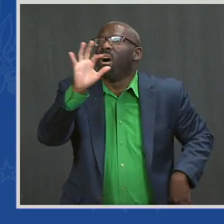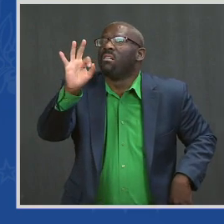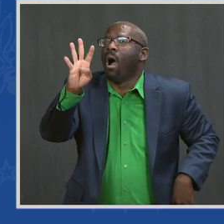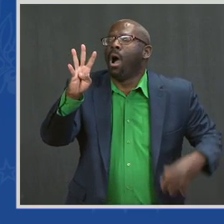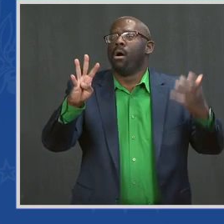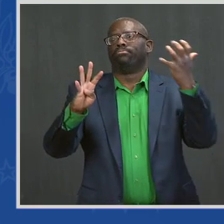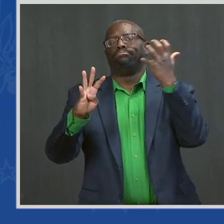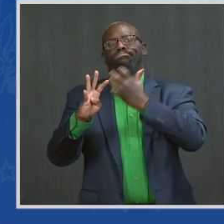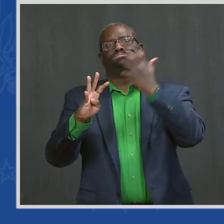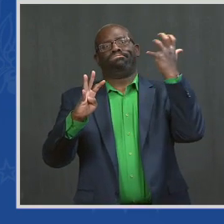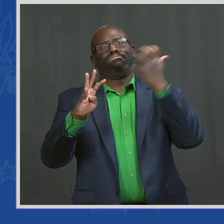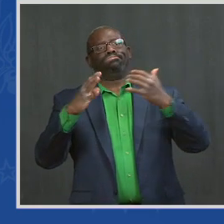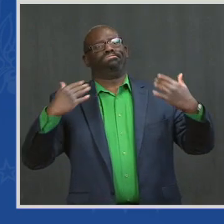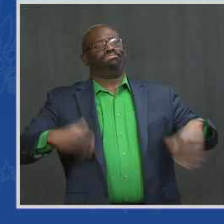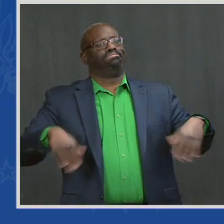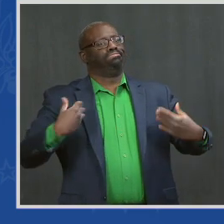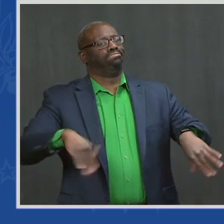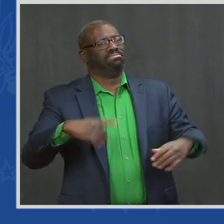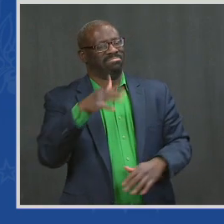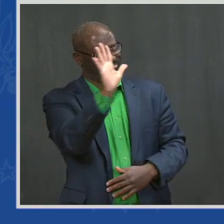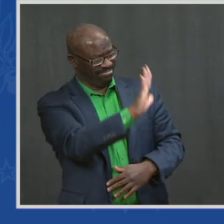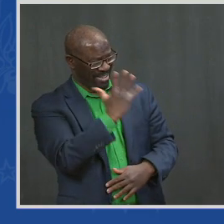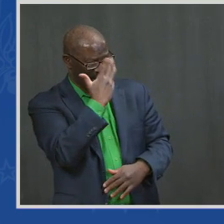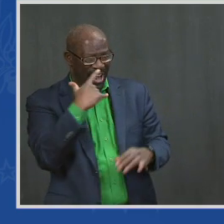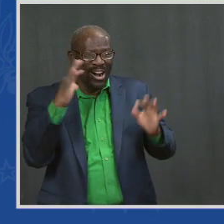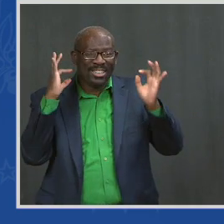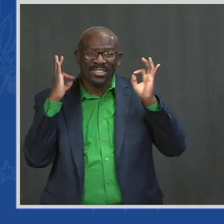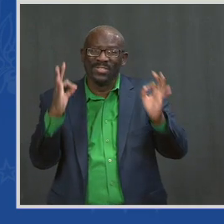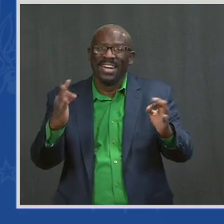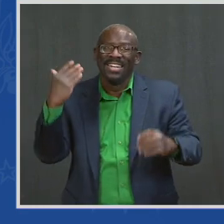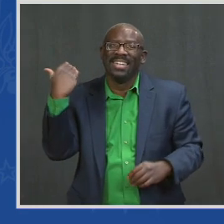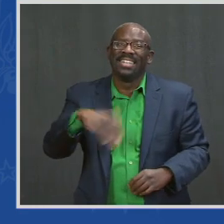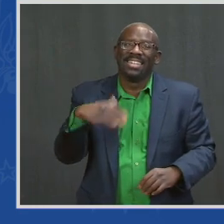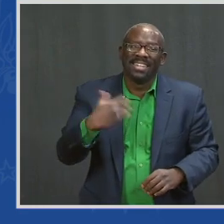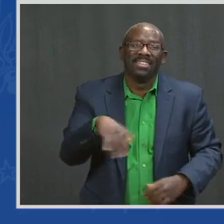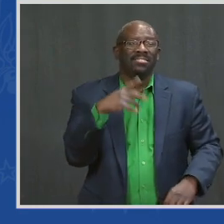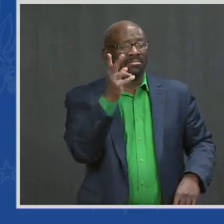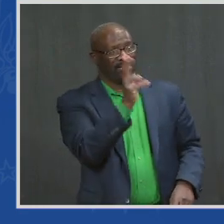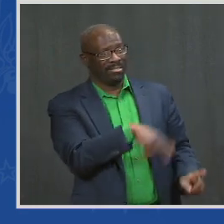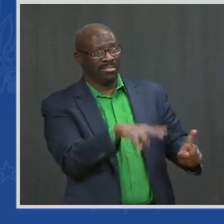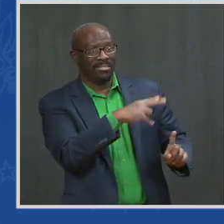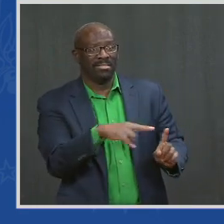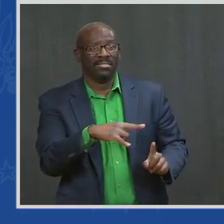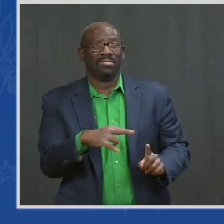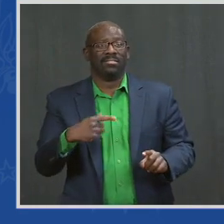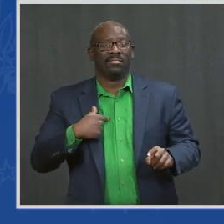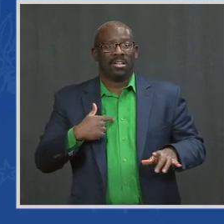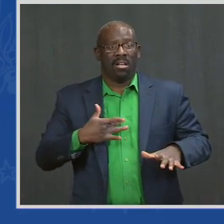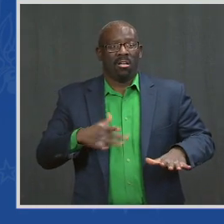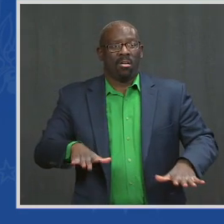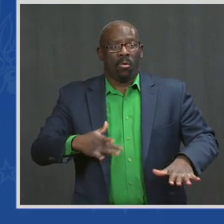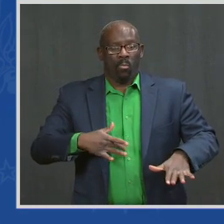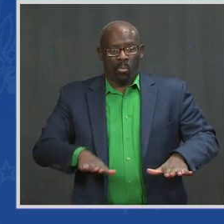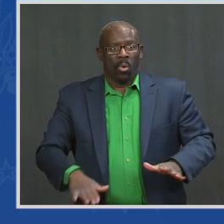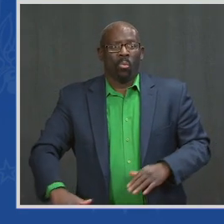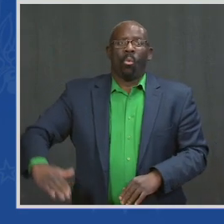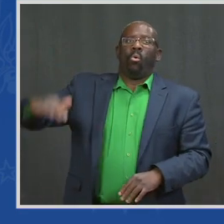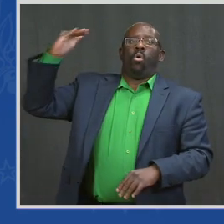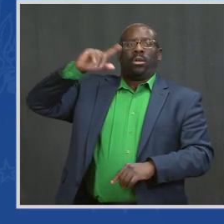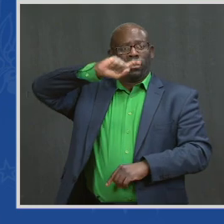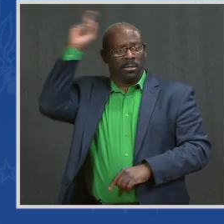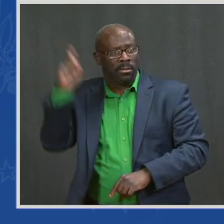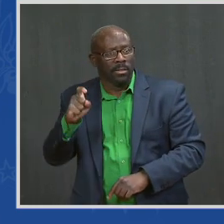You are an incredible woman, Ms. Opal. You really are. As a child growing up in Texas, she and her family